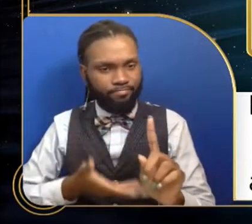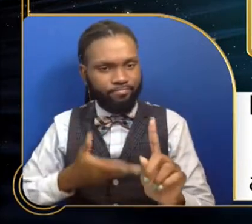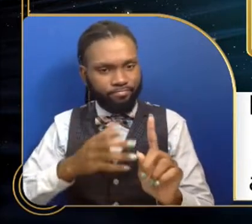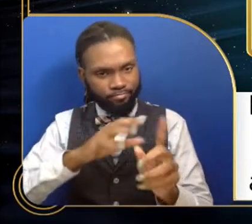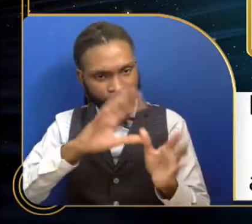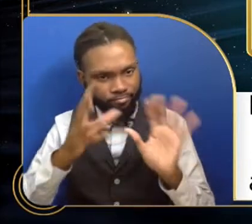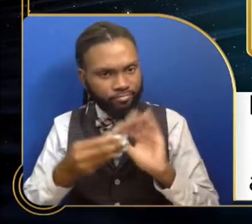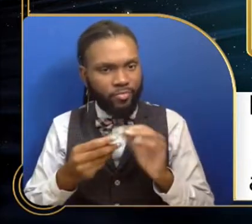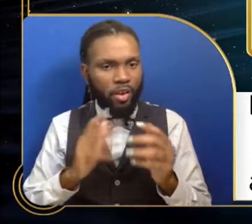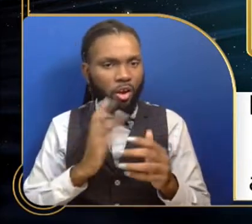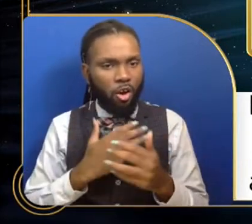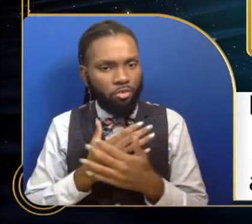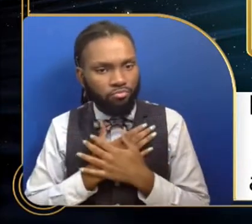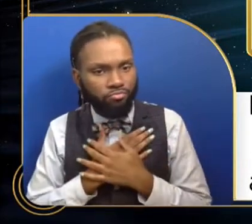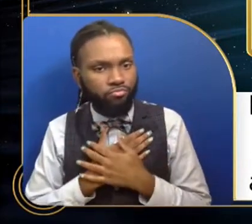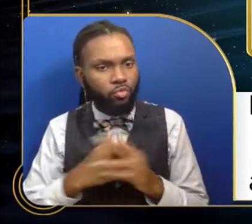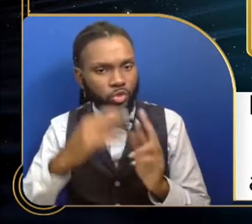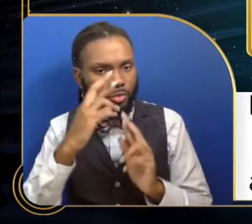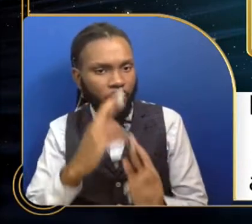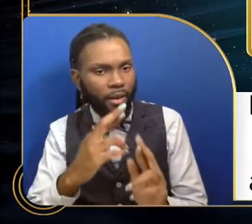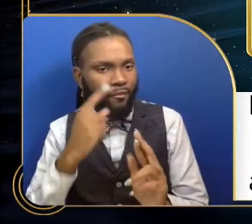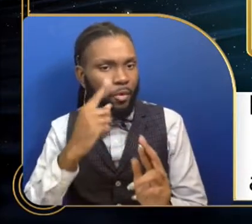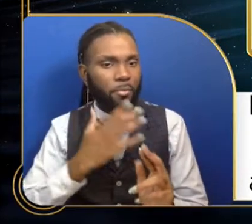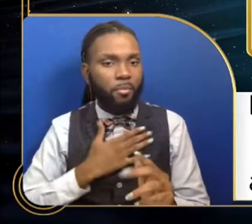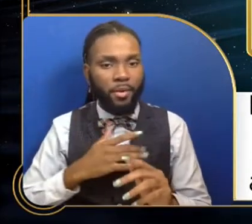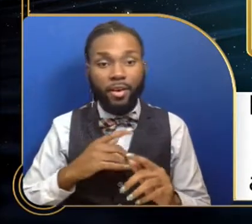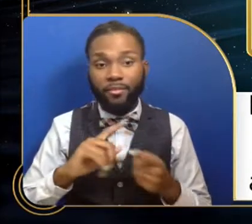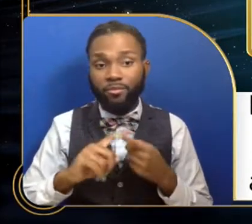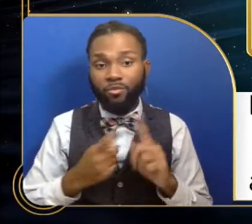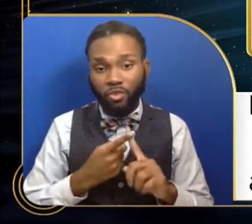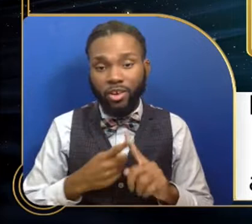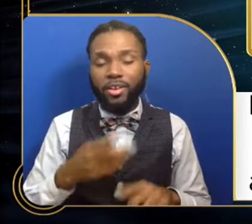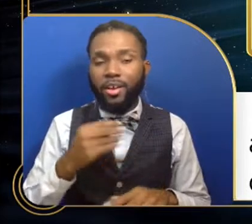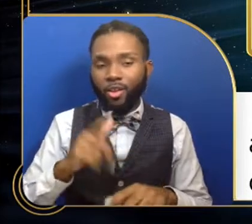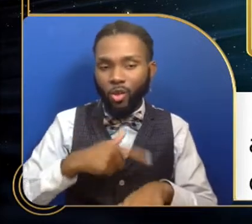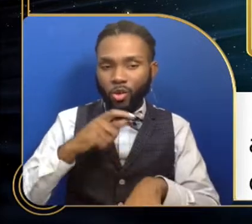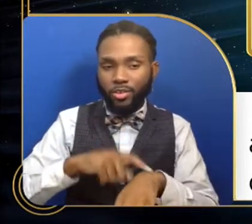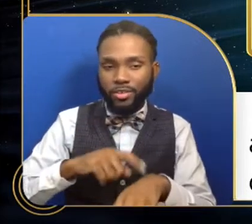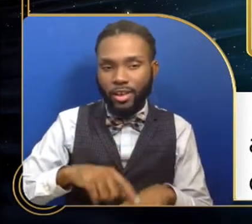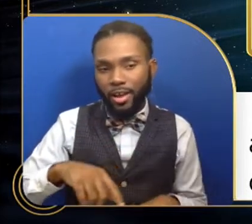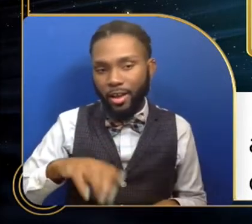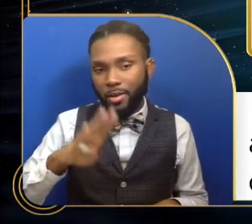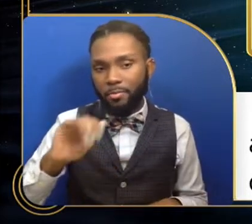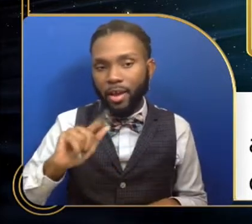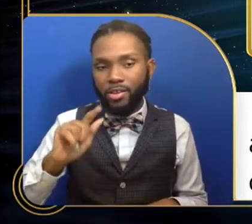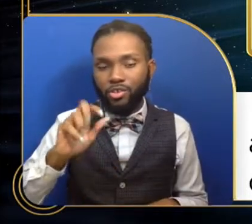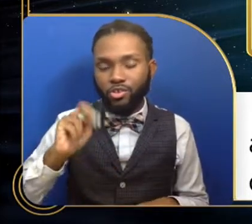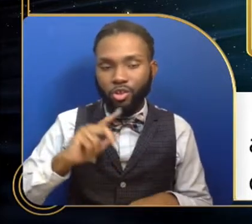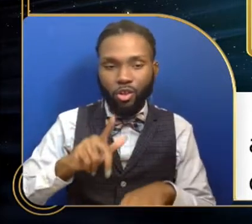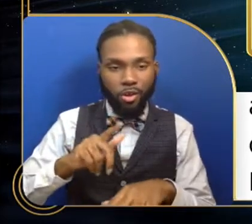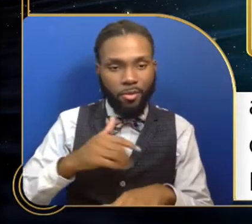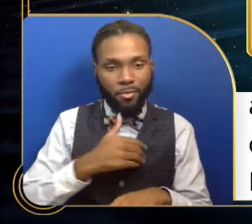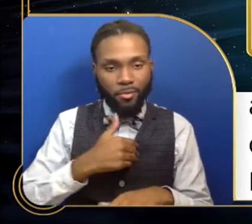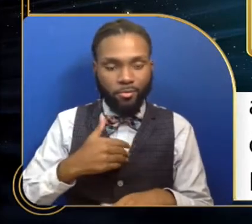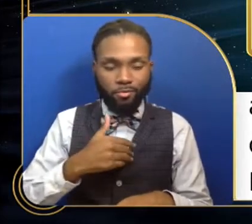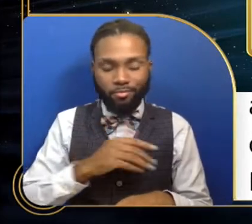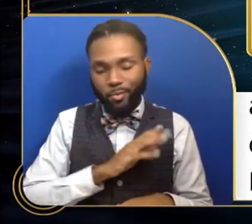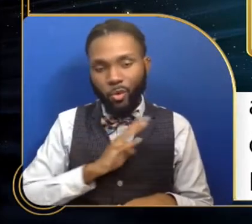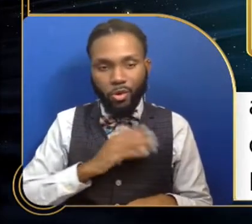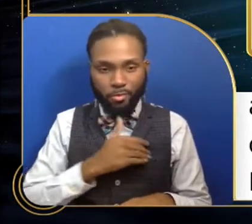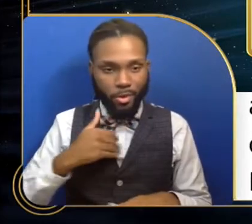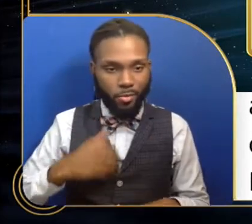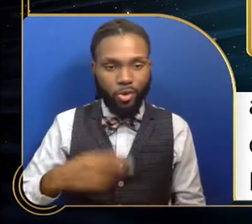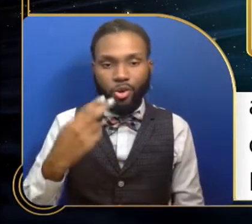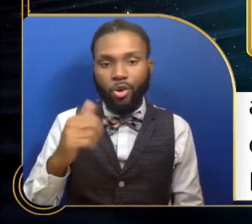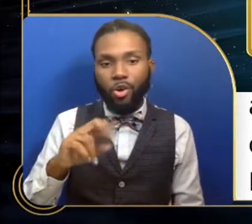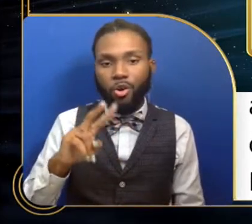and respect I have for my dear friend and longtime Bazelon board member, Harvey Rosenthal. While Harvey has run